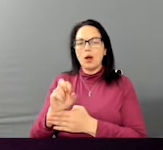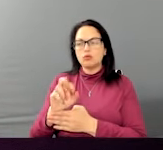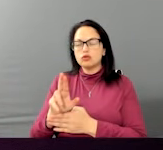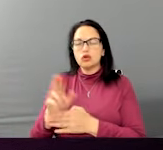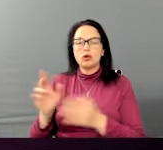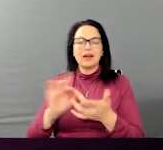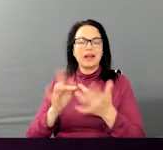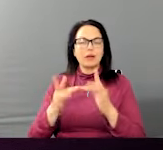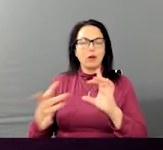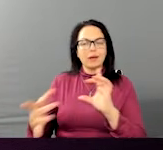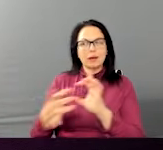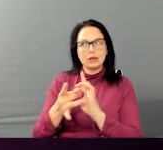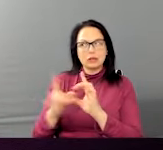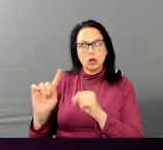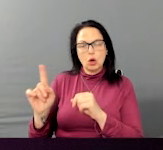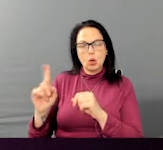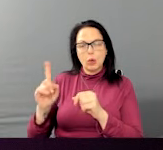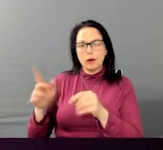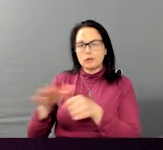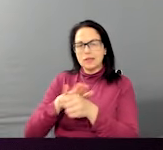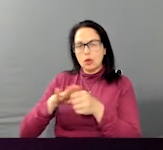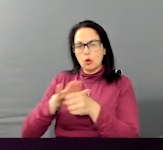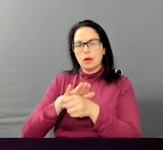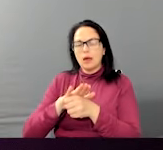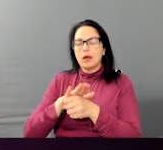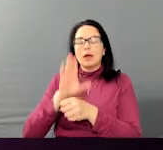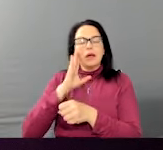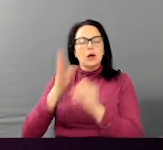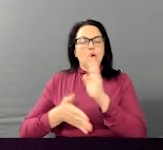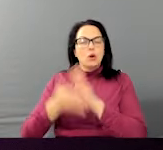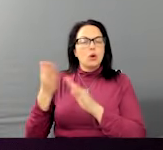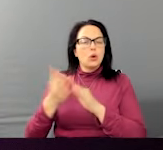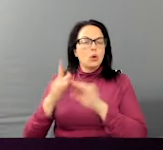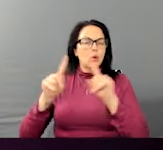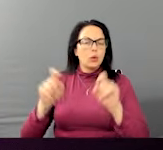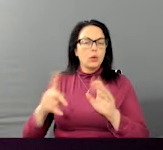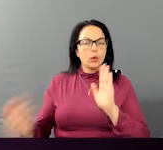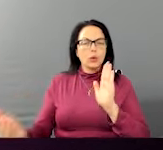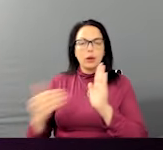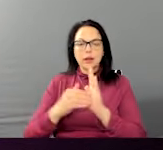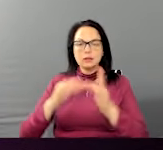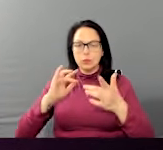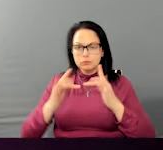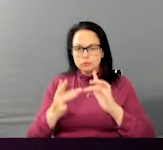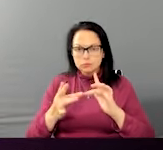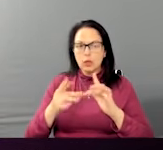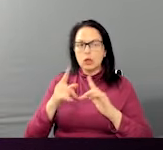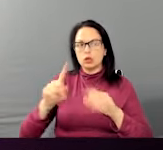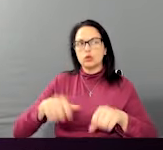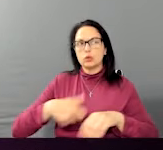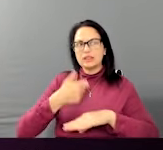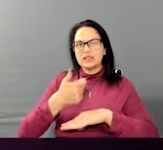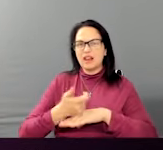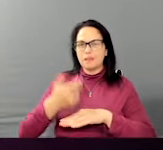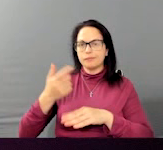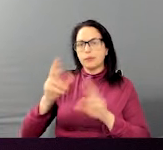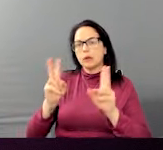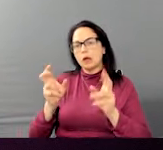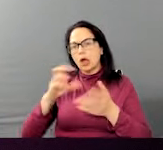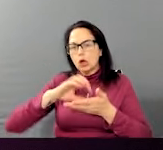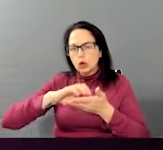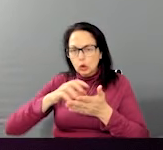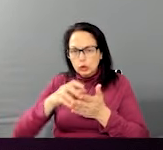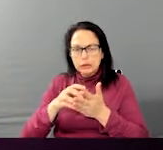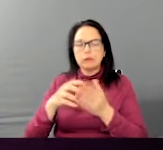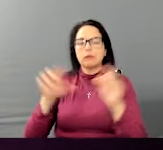where it is in the world. And it will run a test against your website. You can even set cookie headers and stuff like that, which is